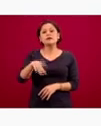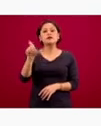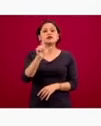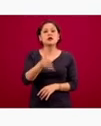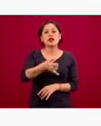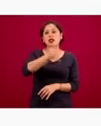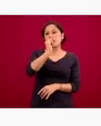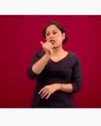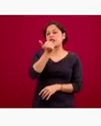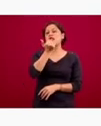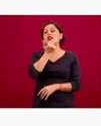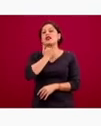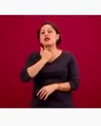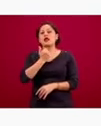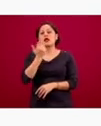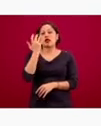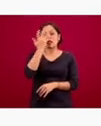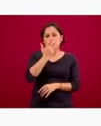alcohol consumers.